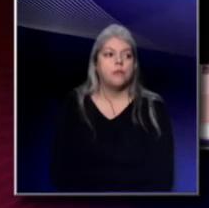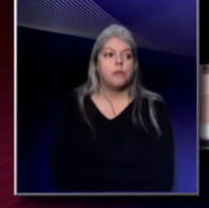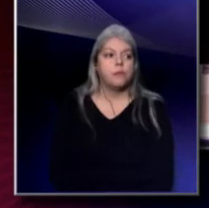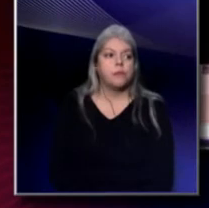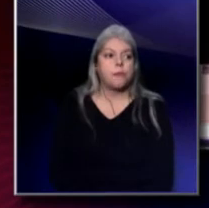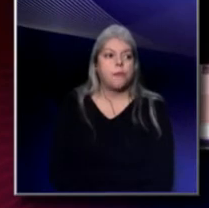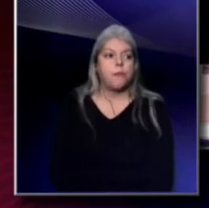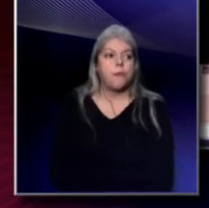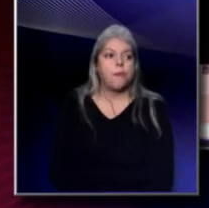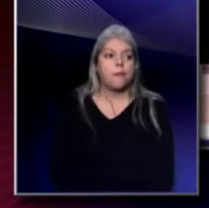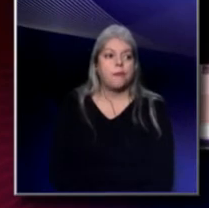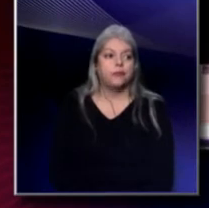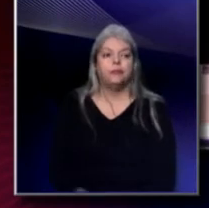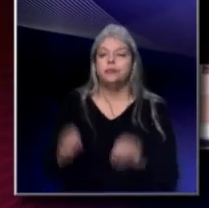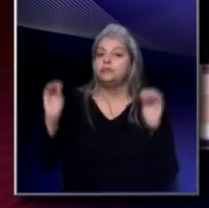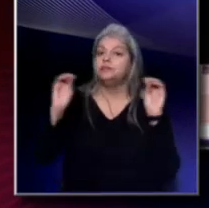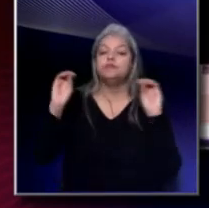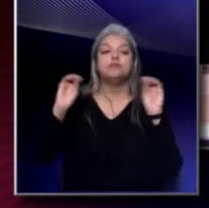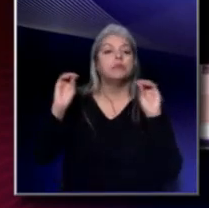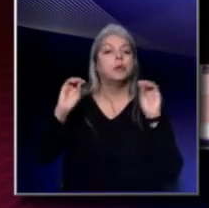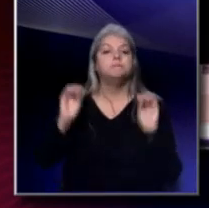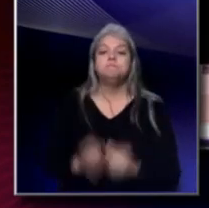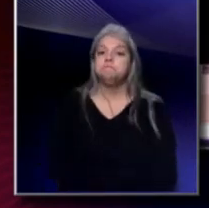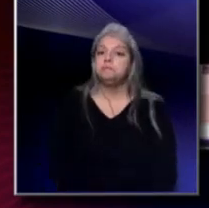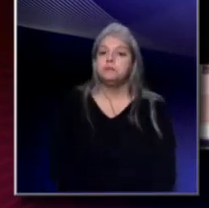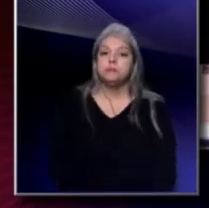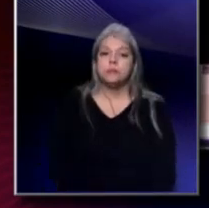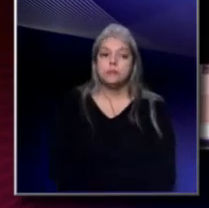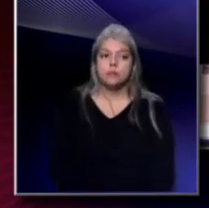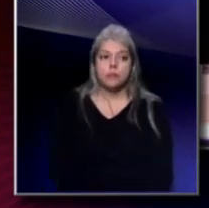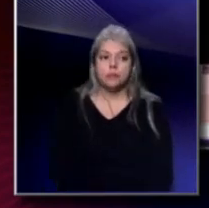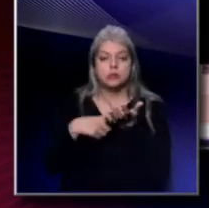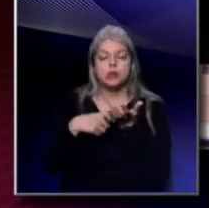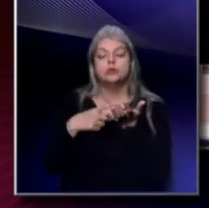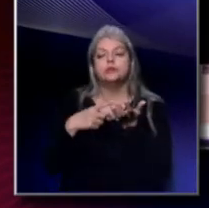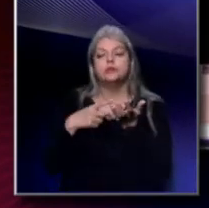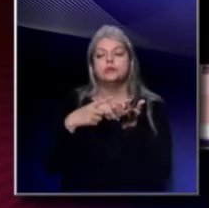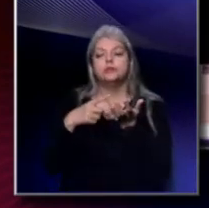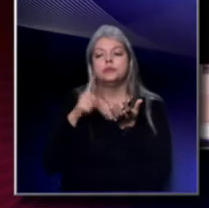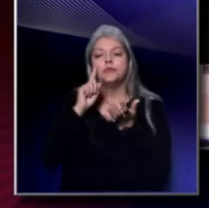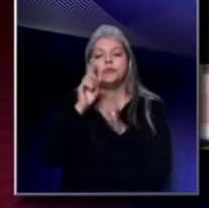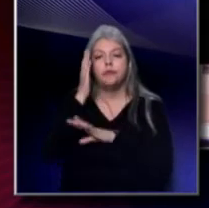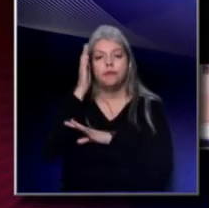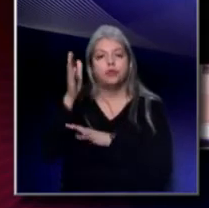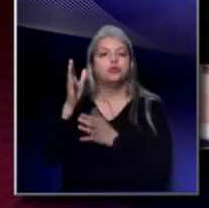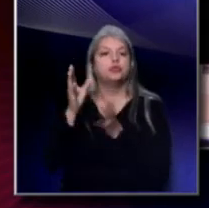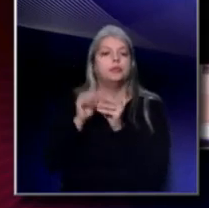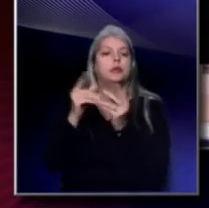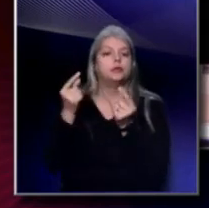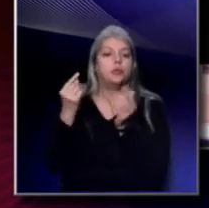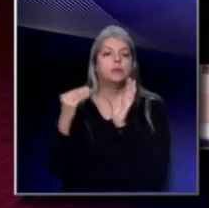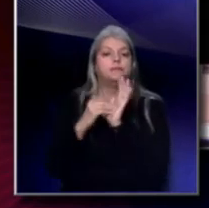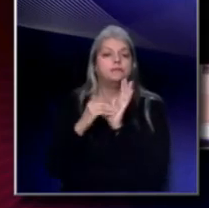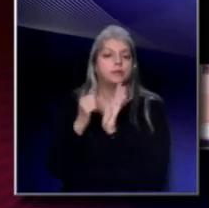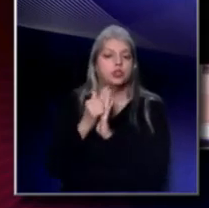None. Are there any items? There are none. There are none. Okay. Future meetings.